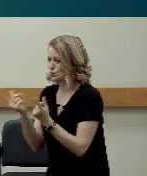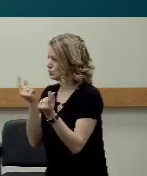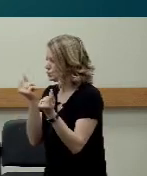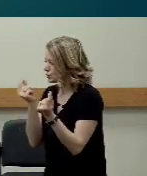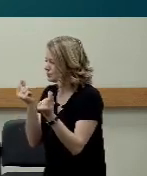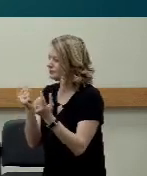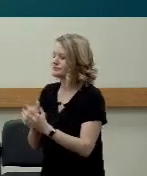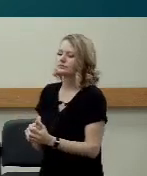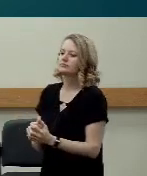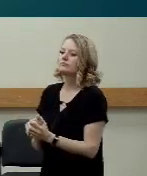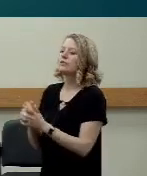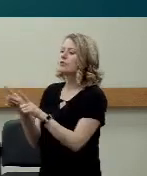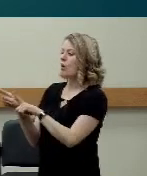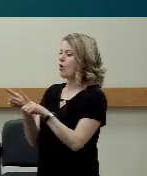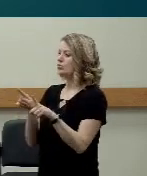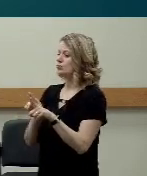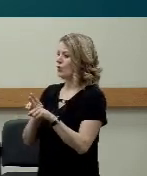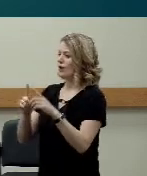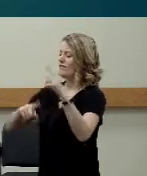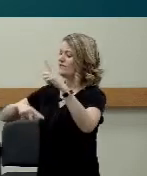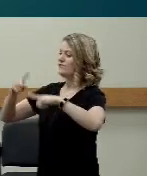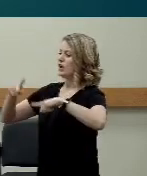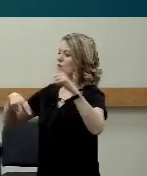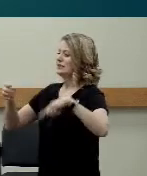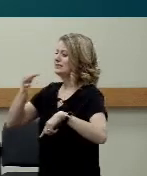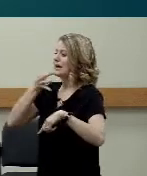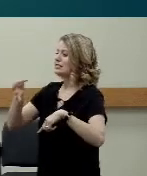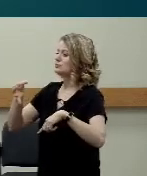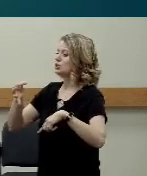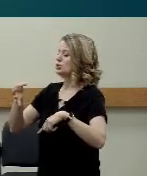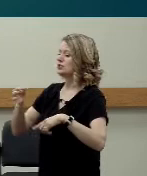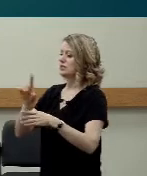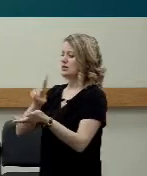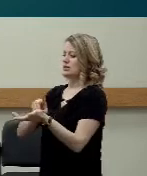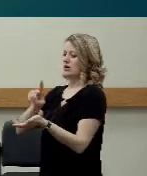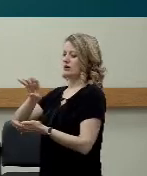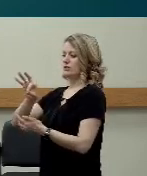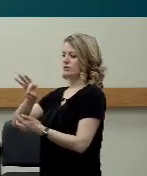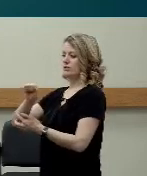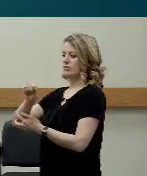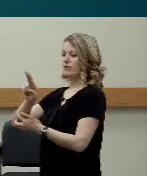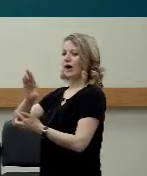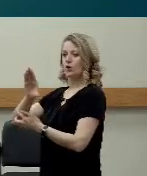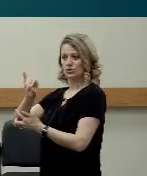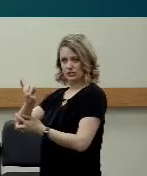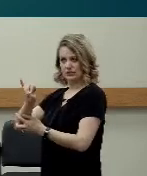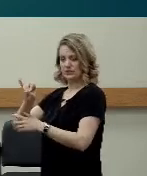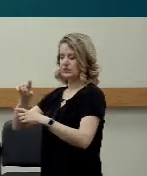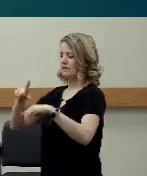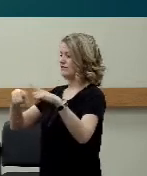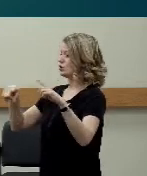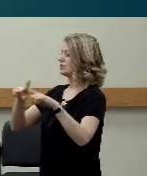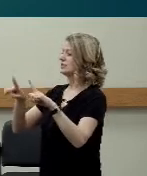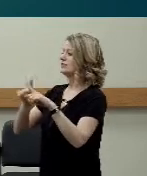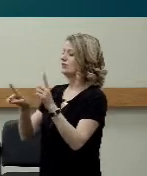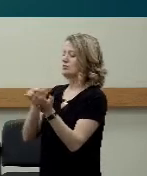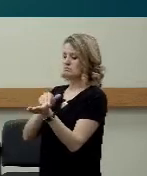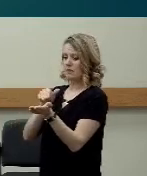Also, we started listening to the experts, Dr. Fauci, other medical professionals, the CDC, the World